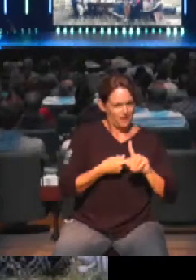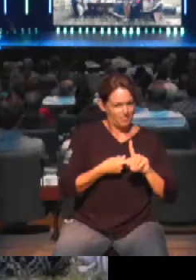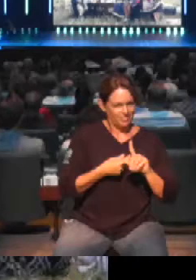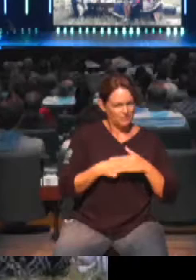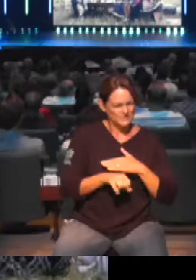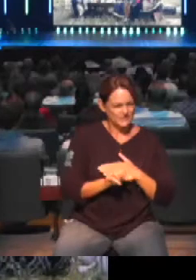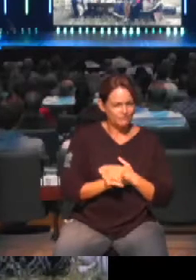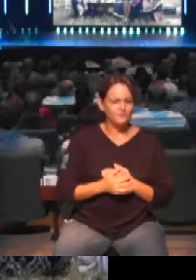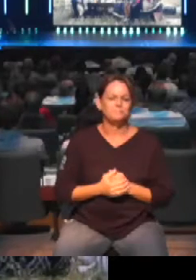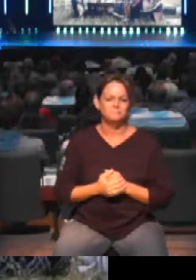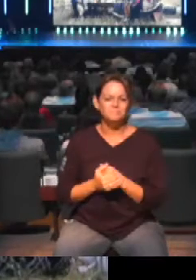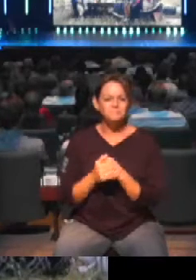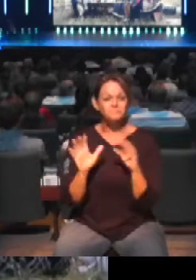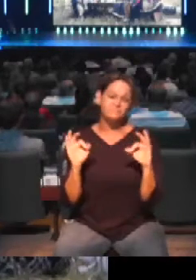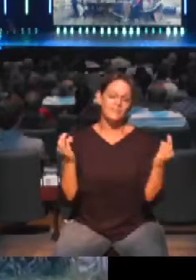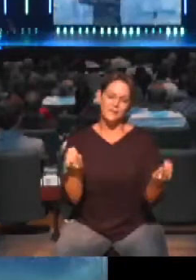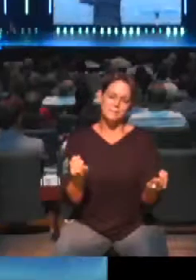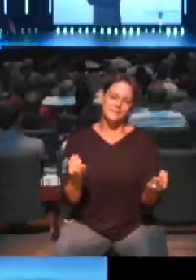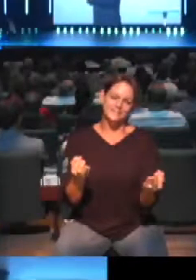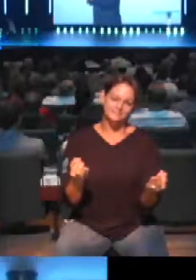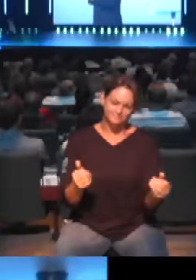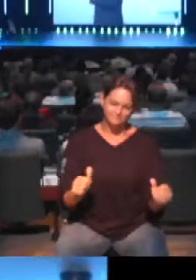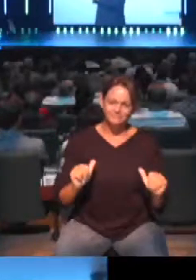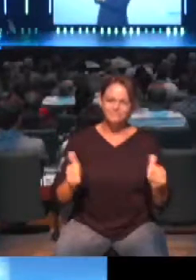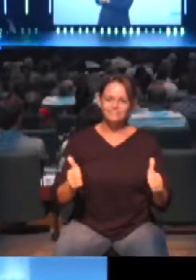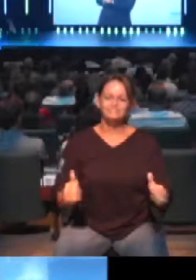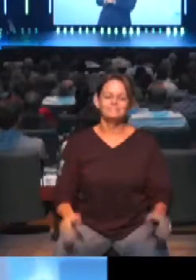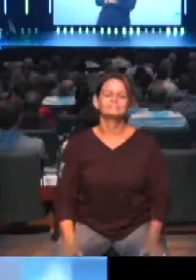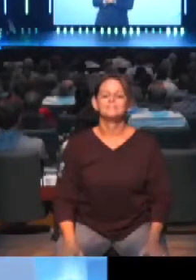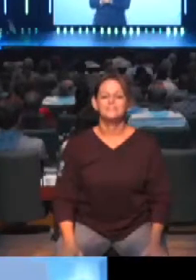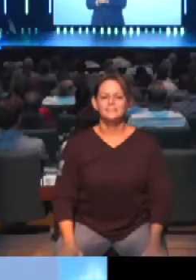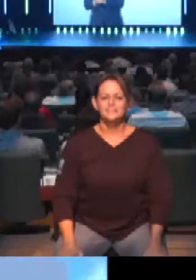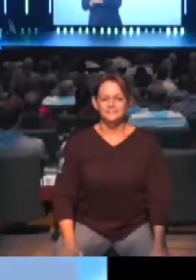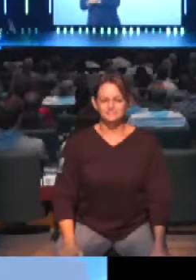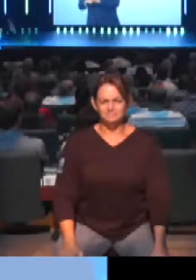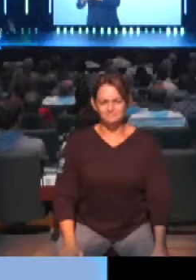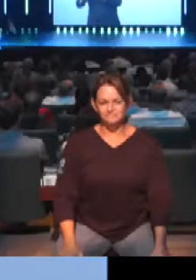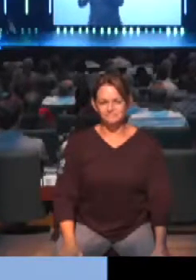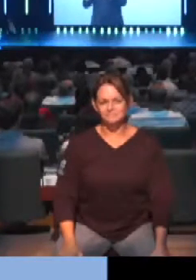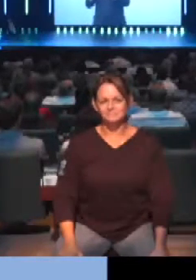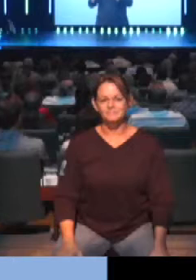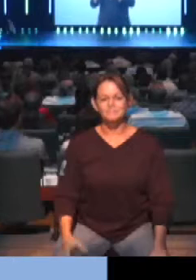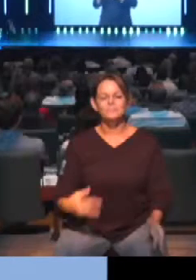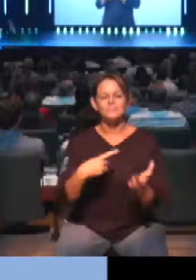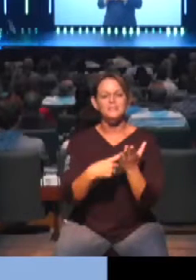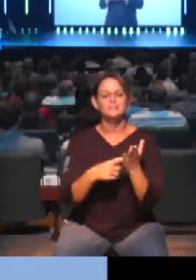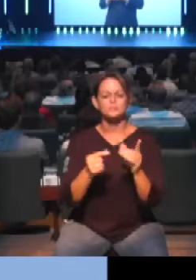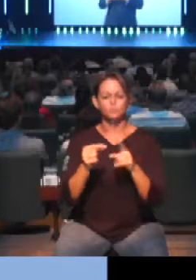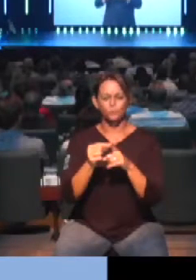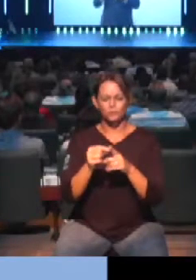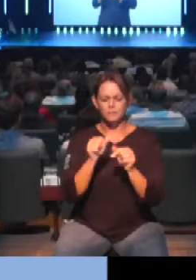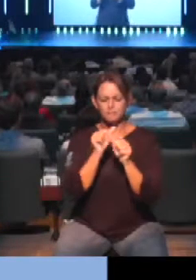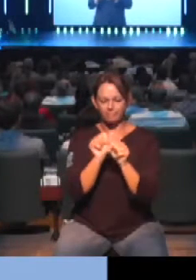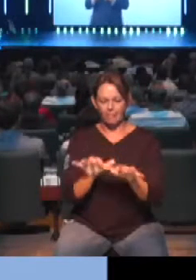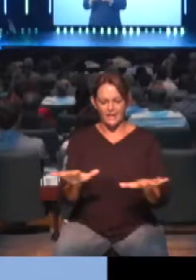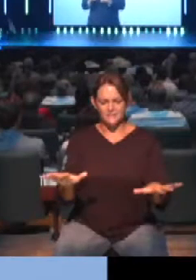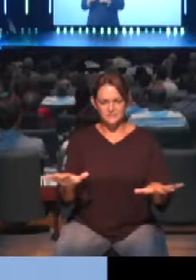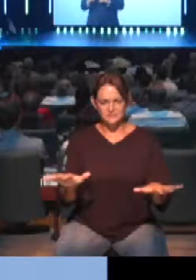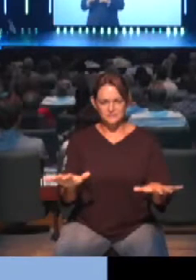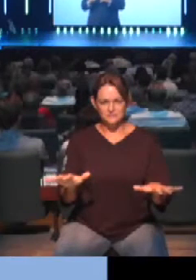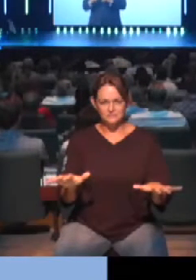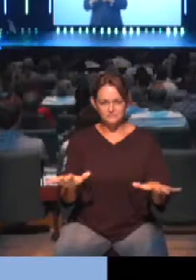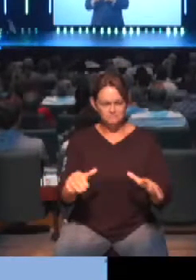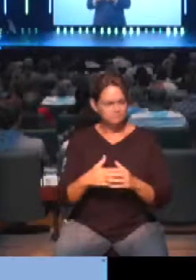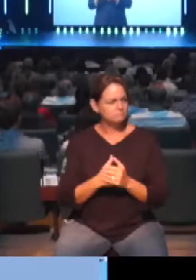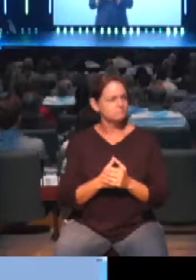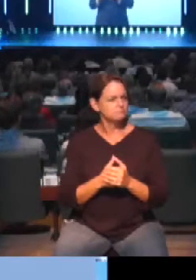anyway, that's our family. So, all right, I want to talk to you today about this word blessed, and I want to give you a